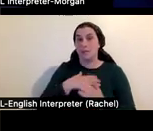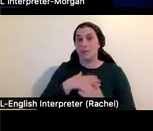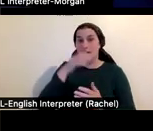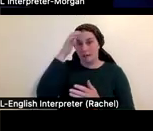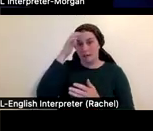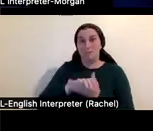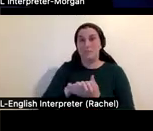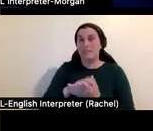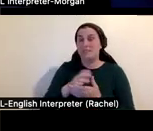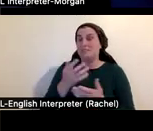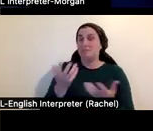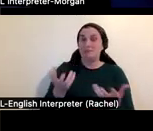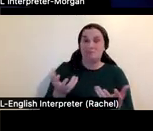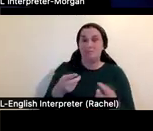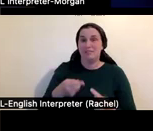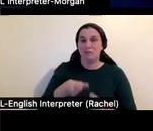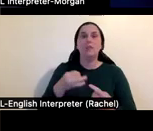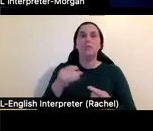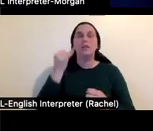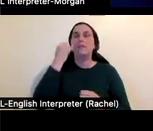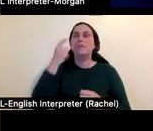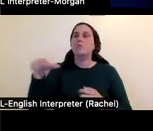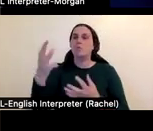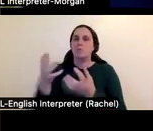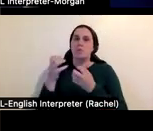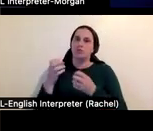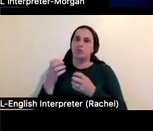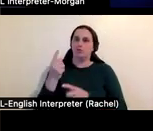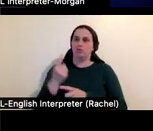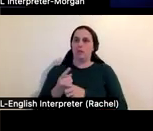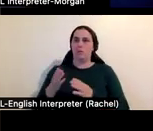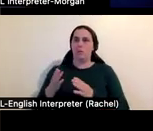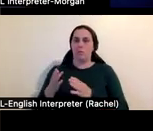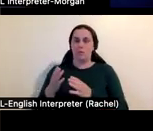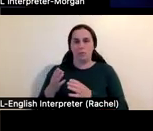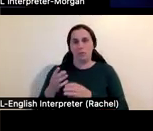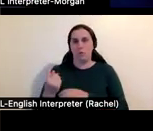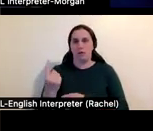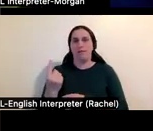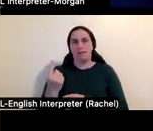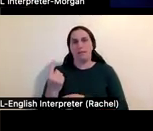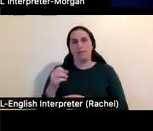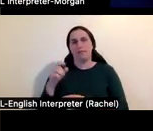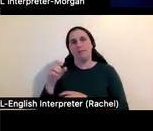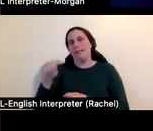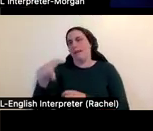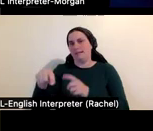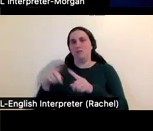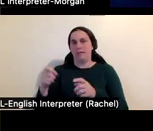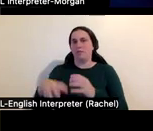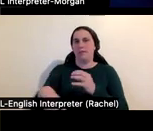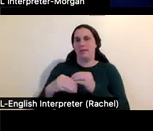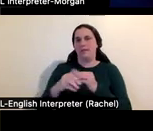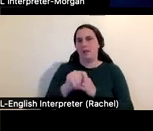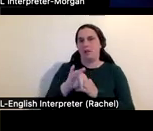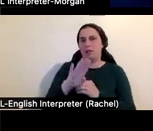you have, if you really want to do the correct one, yeah, you need a, yeah. And there's more to come with the